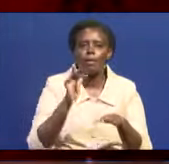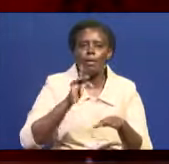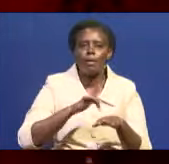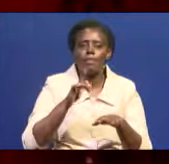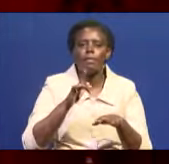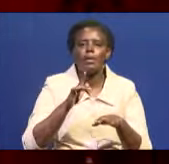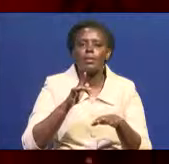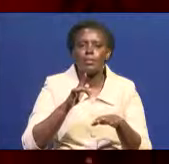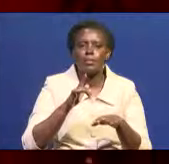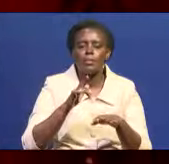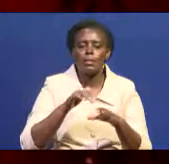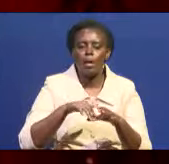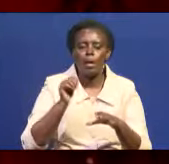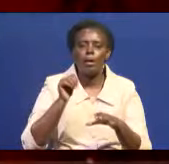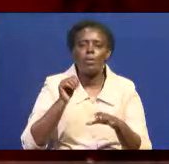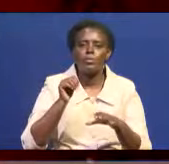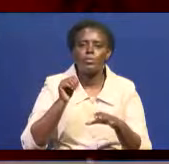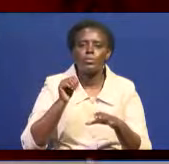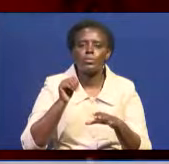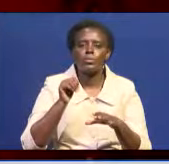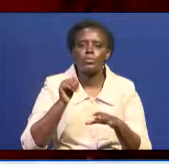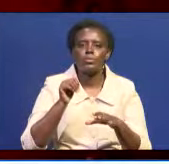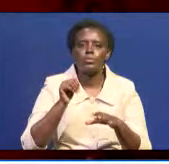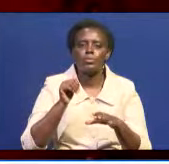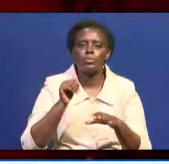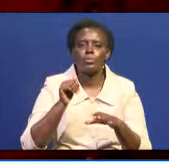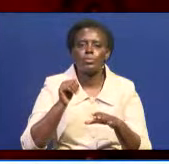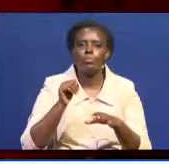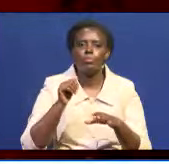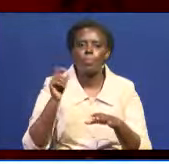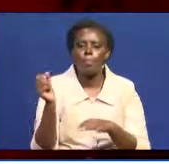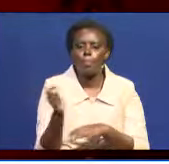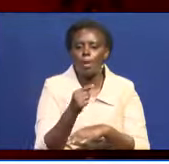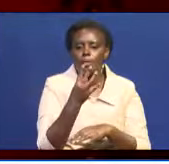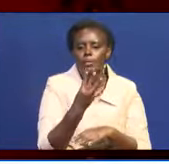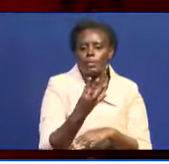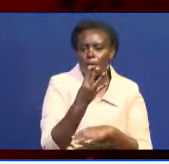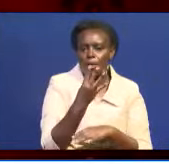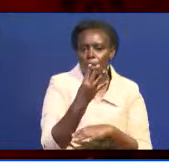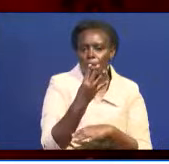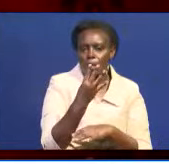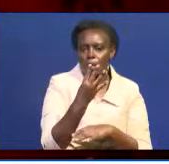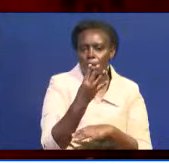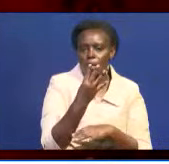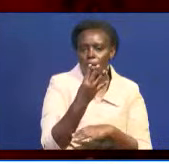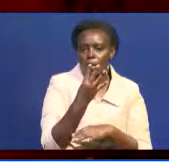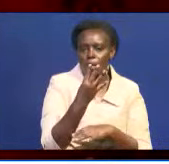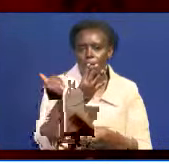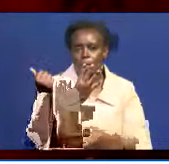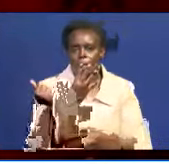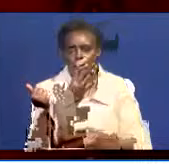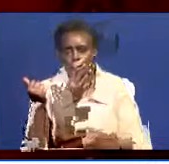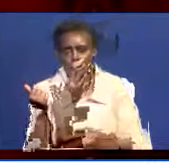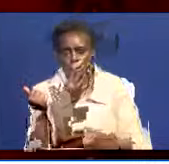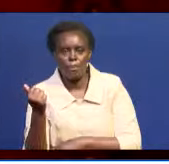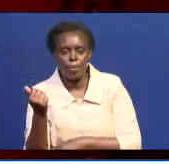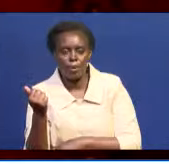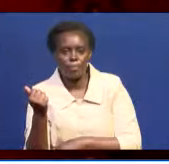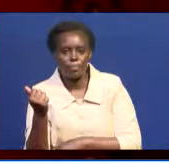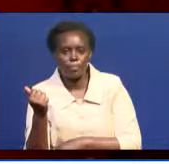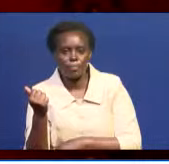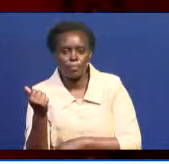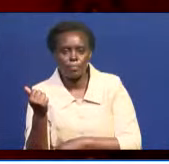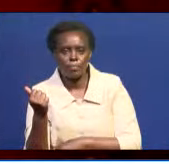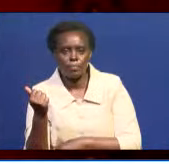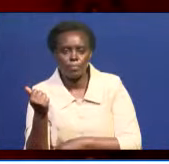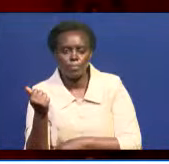affected by floods resulting from the enhanced rainfall in those months of April again. This is the season